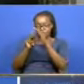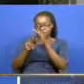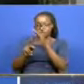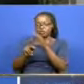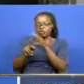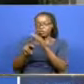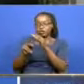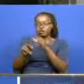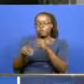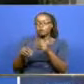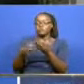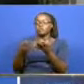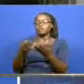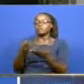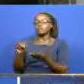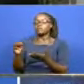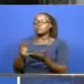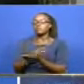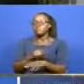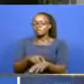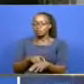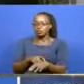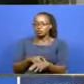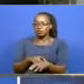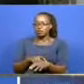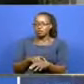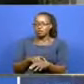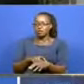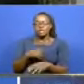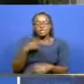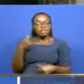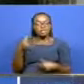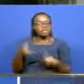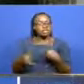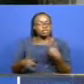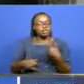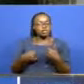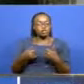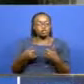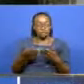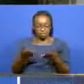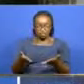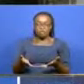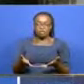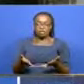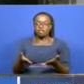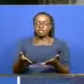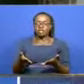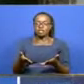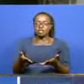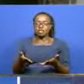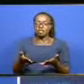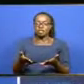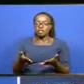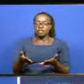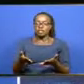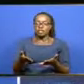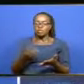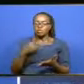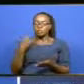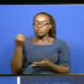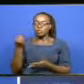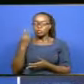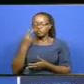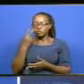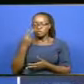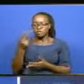we can rent them sometime, and they really like. And here, the uniqueness is beautiful, because in